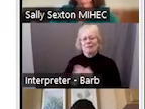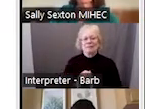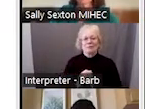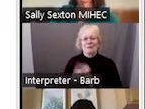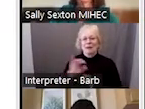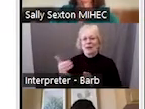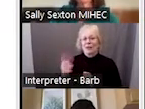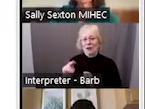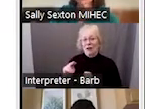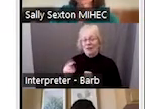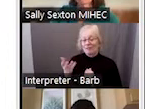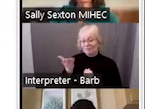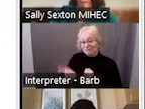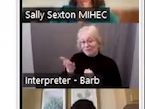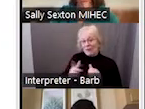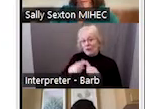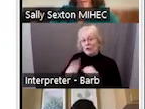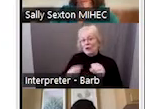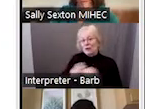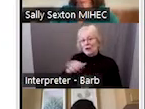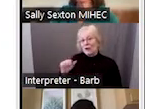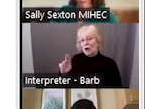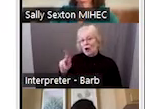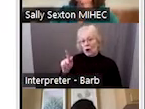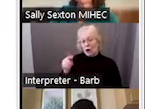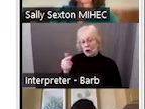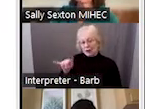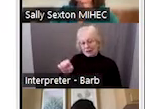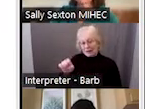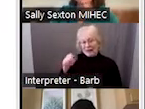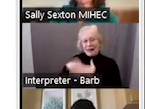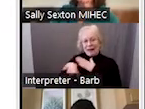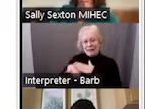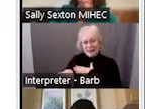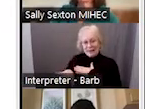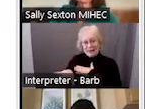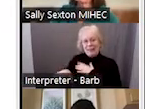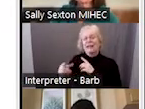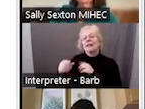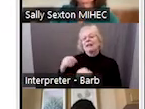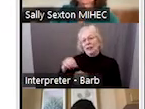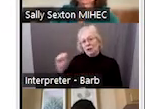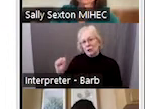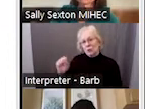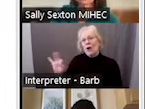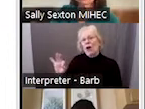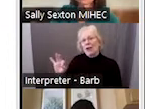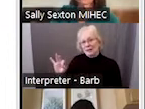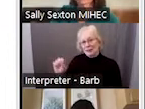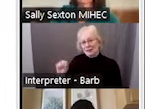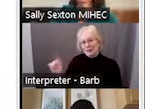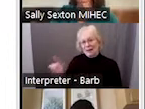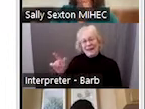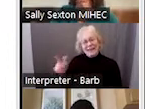of Augie Access program at Augustana University in Sioux Falls. John is very close to his twin sister, who